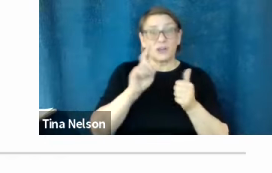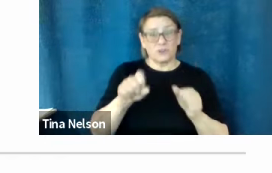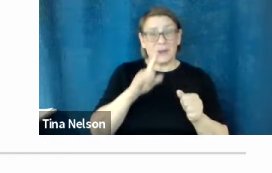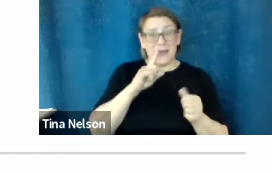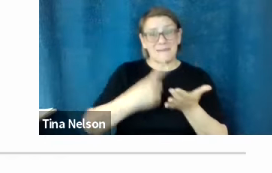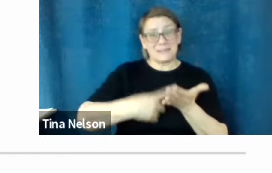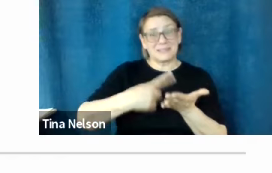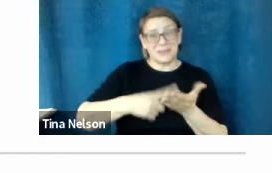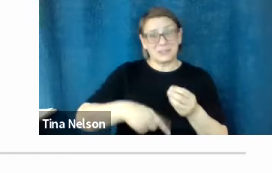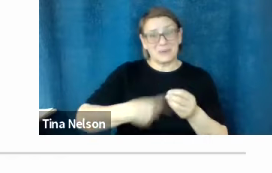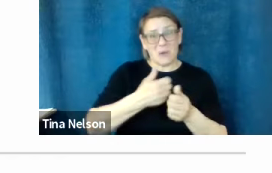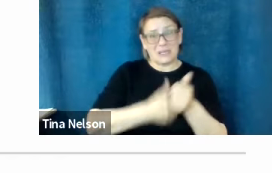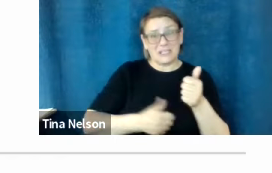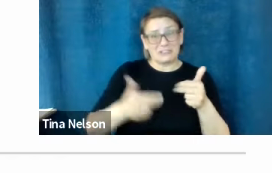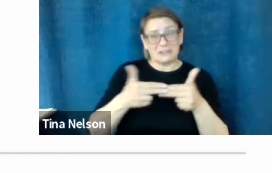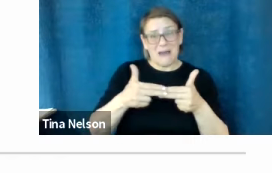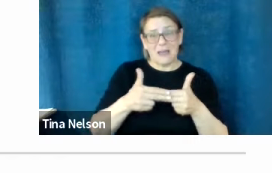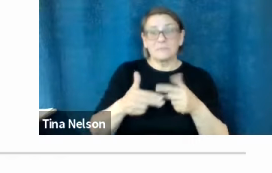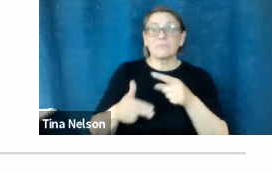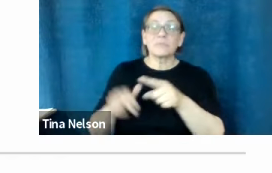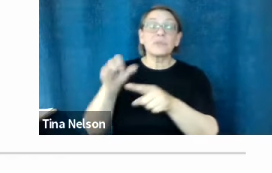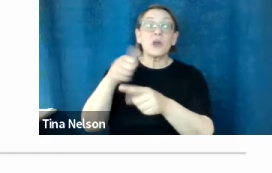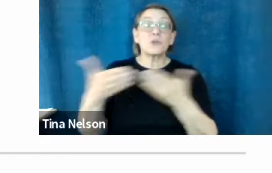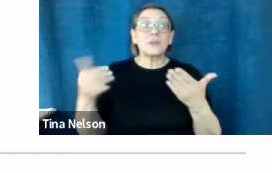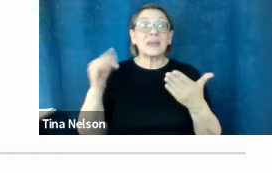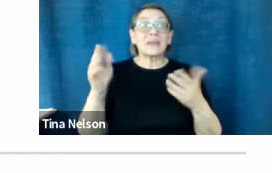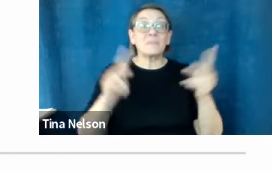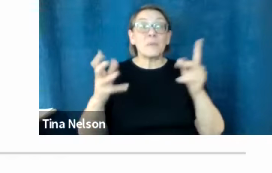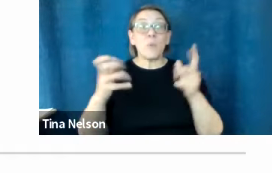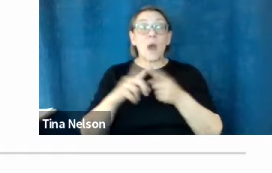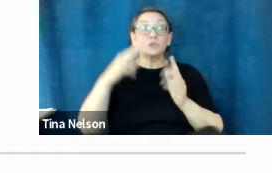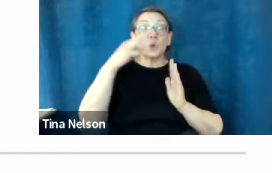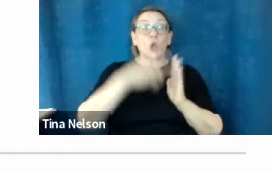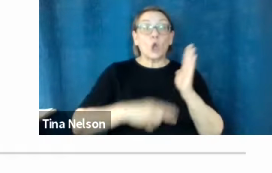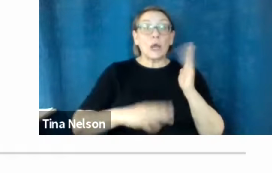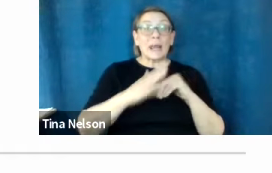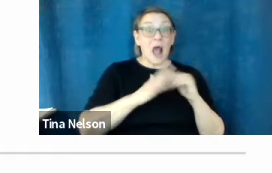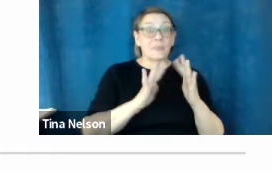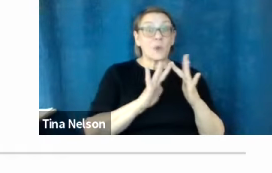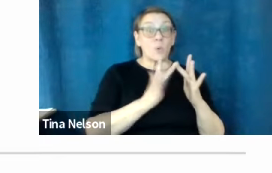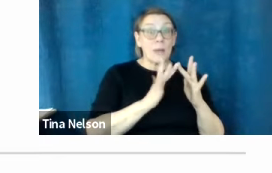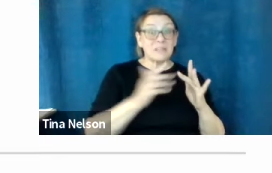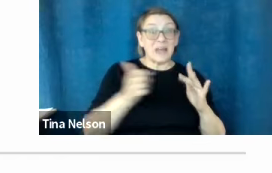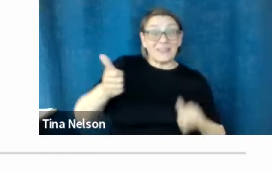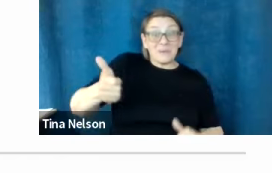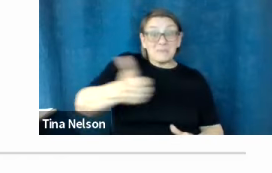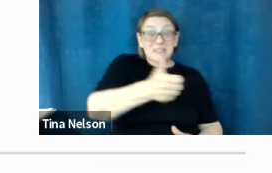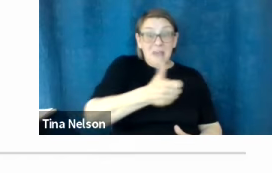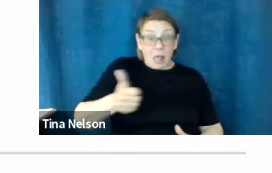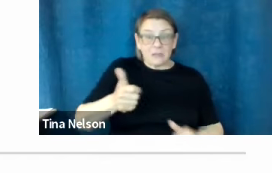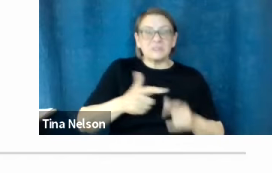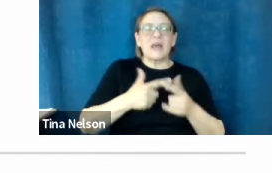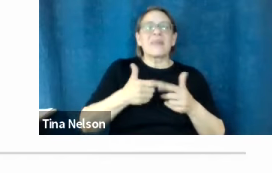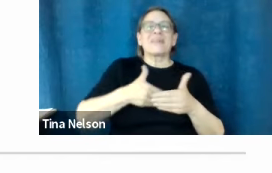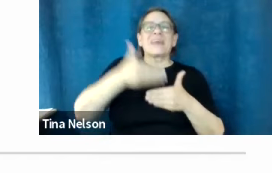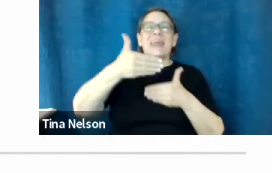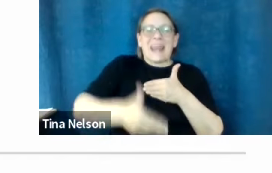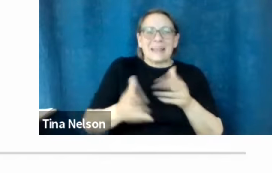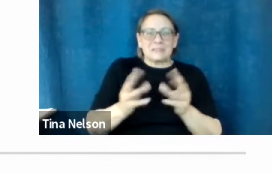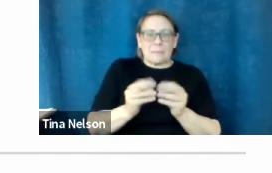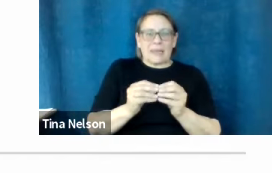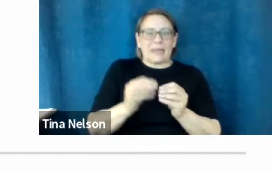in length. I think the other thing we can do is if folks want to take a look at it on the website on their own, and then at our next meeting,